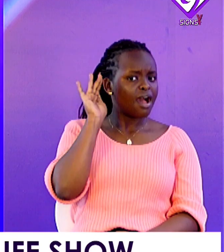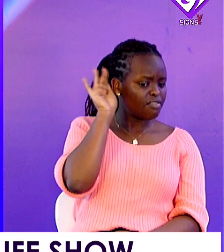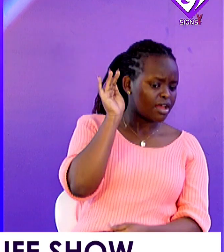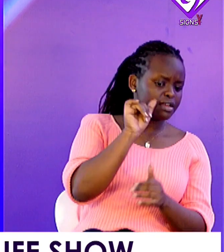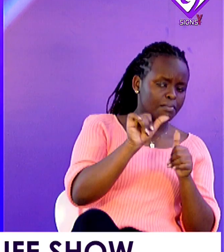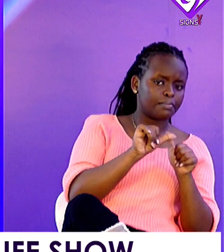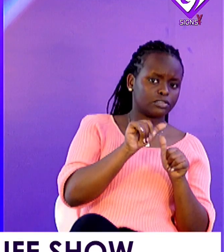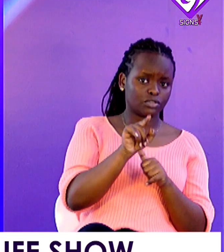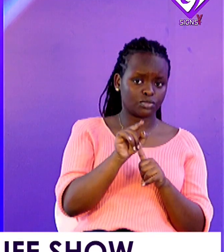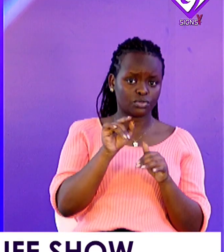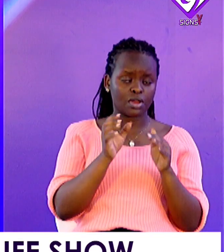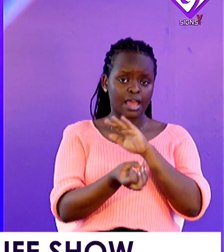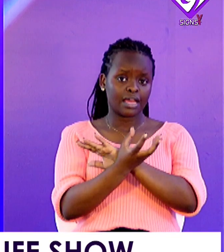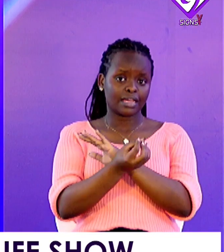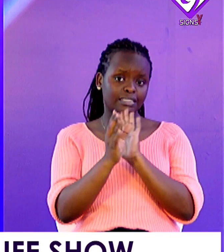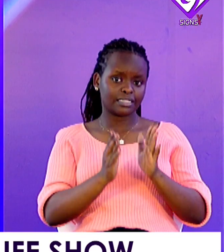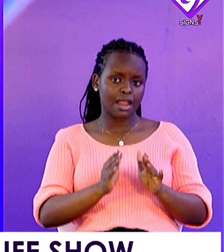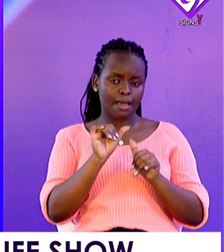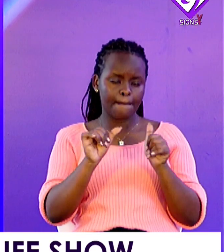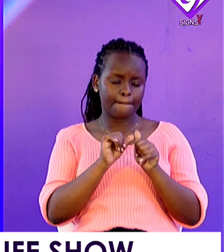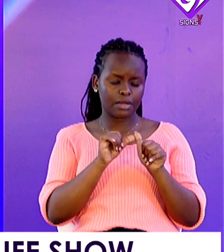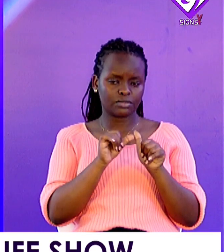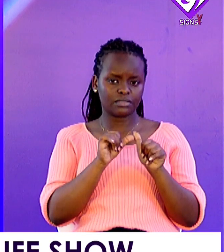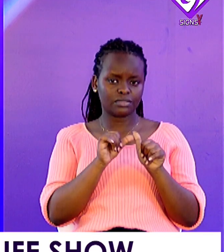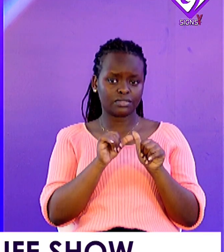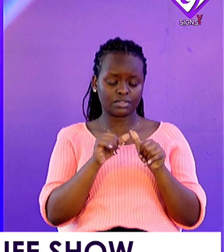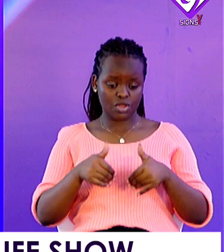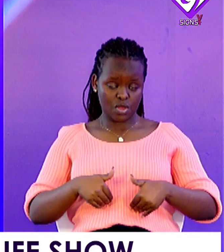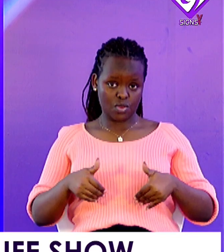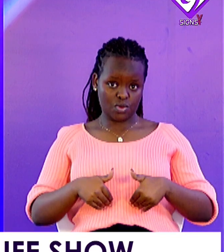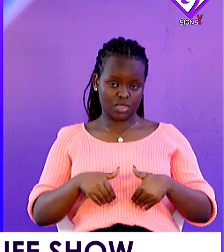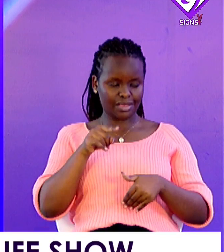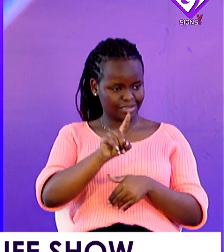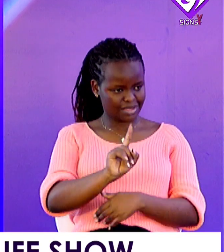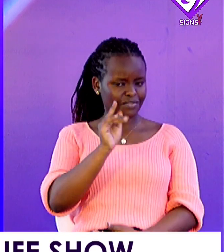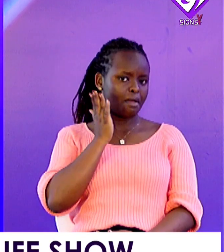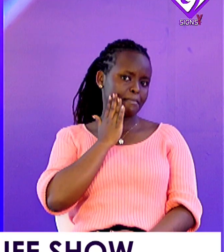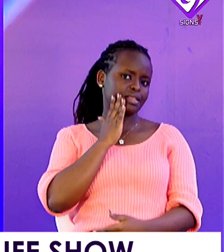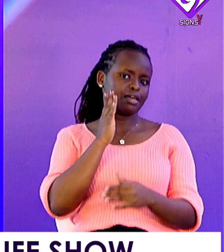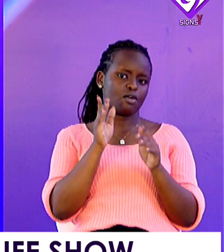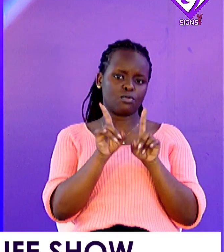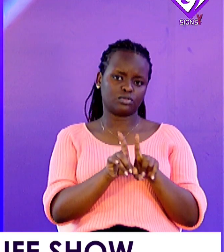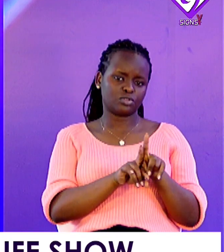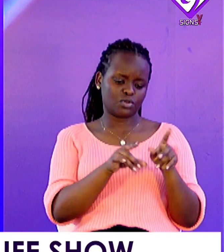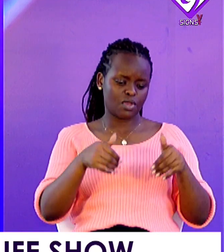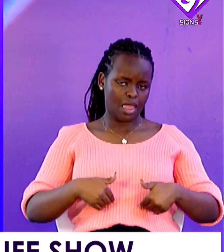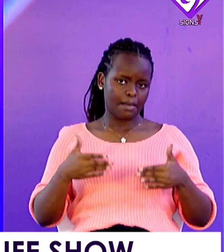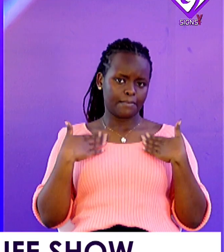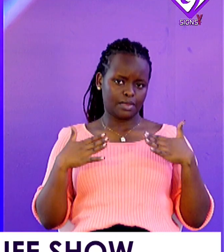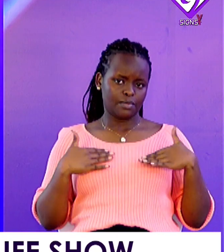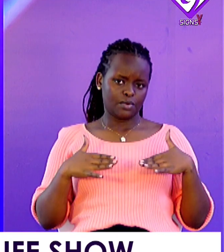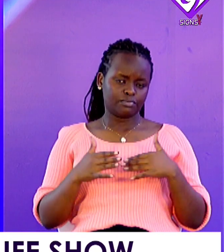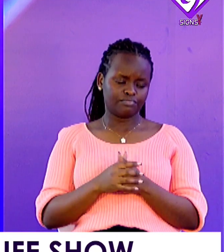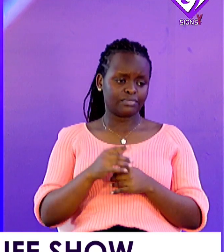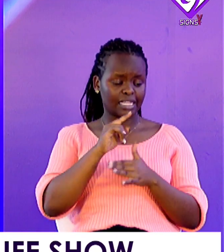teens, from the description of what you do. I've also heard that you're a mother of young people.